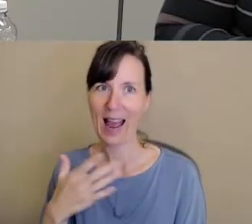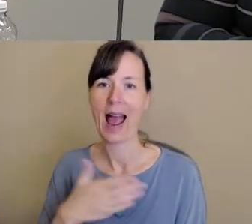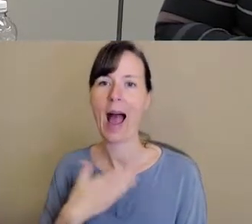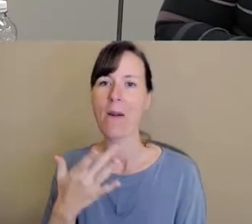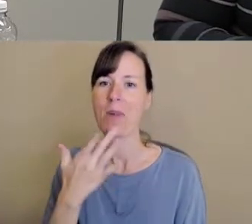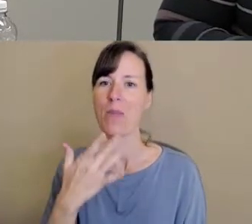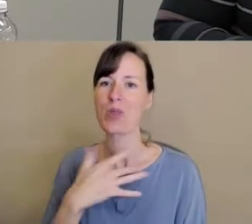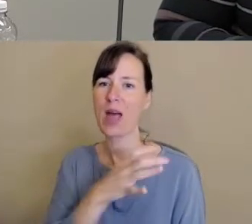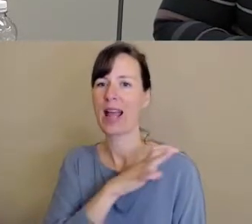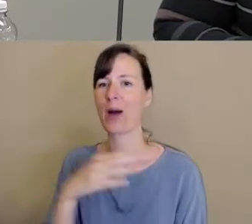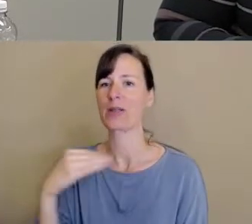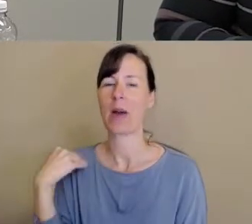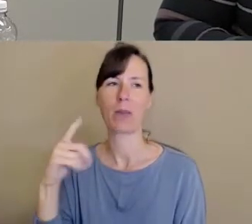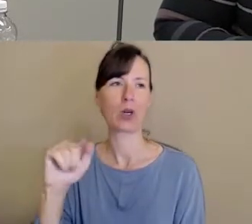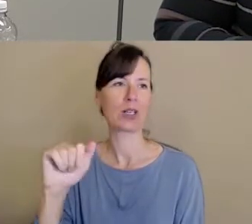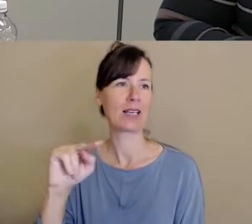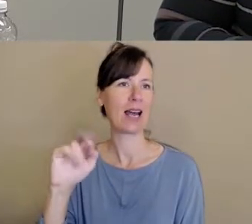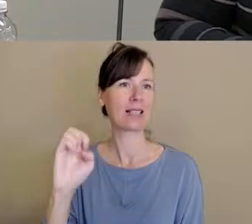to acknowledge